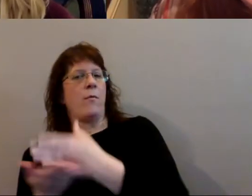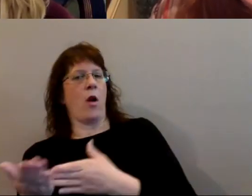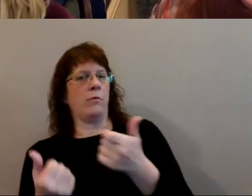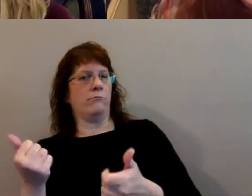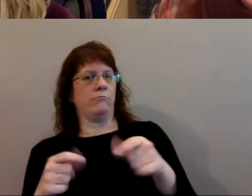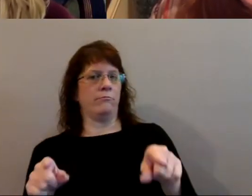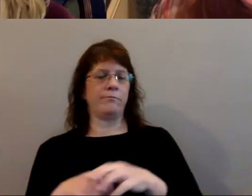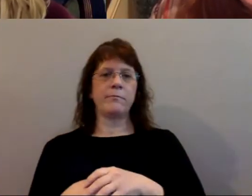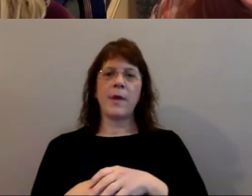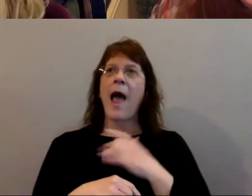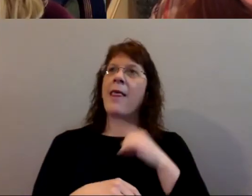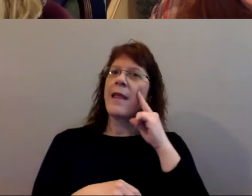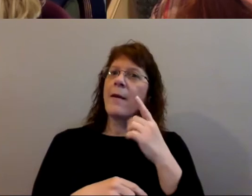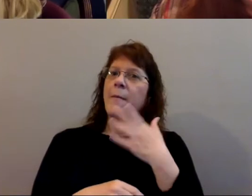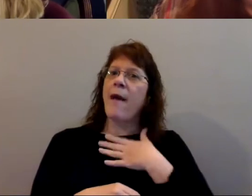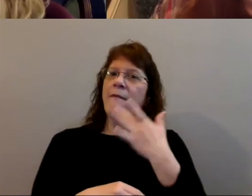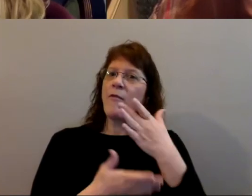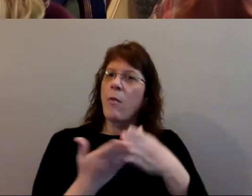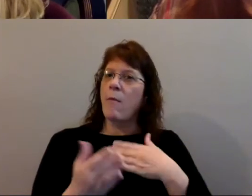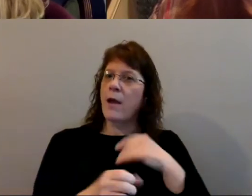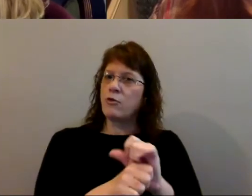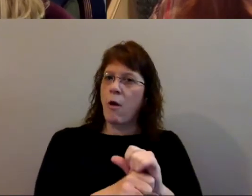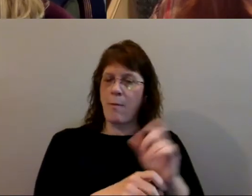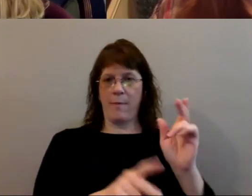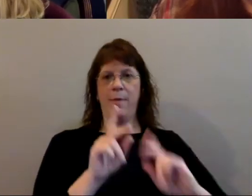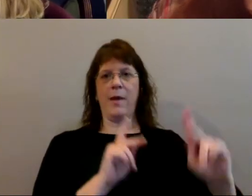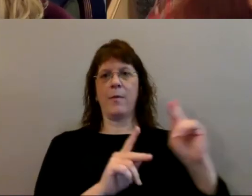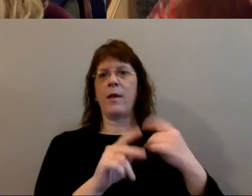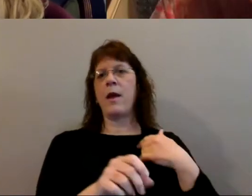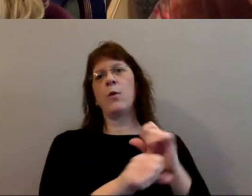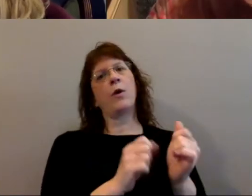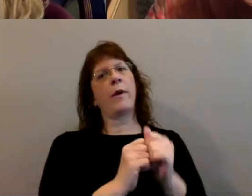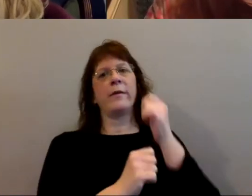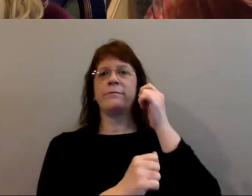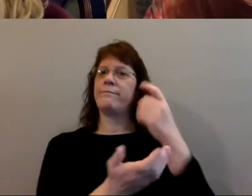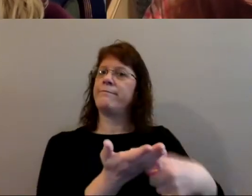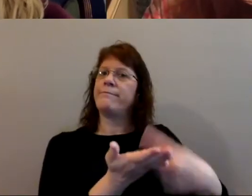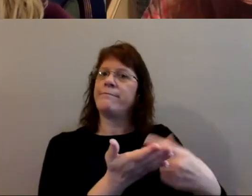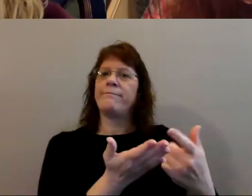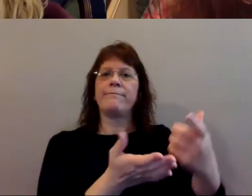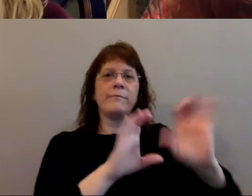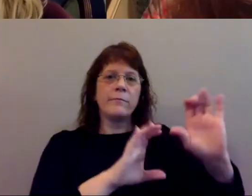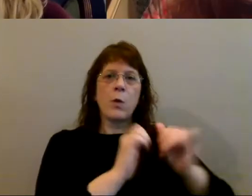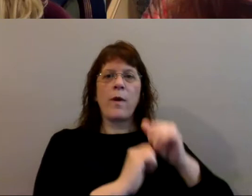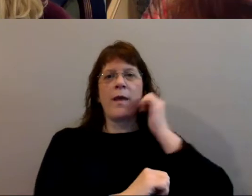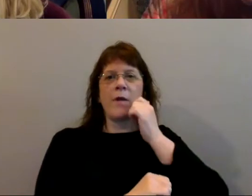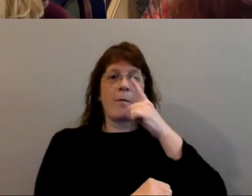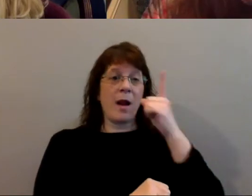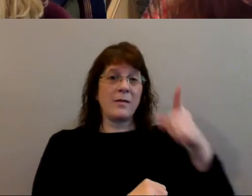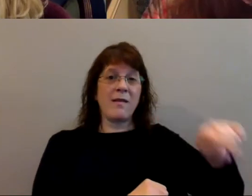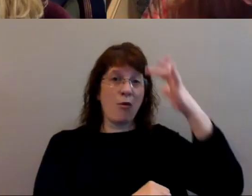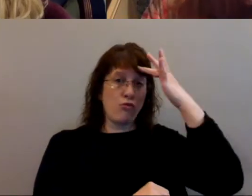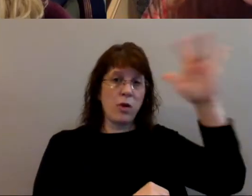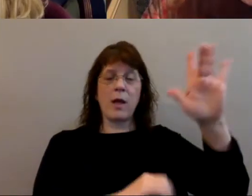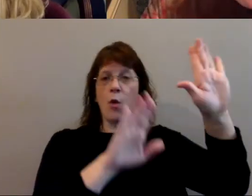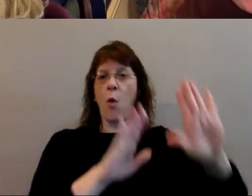I think my favorite part of my job is just the people I get to work with and talk to every day, because they are brilliant and wonderful and always inspiring me to